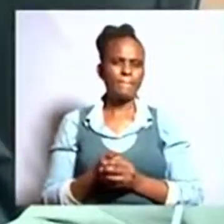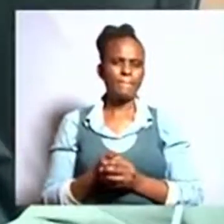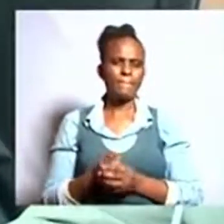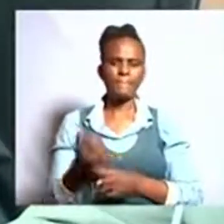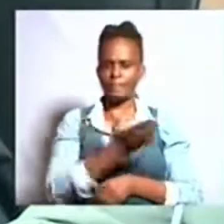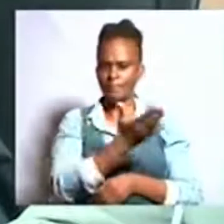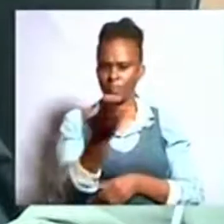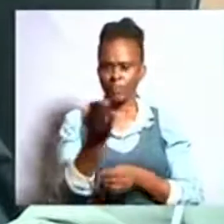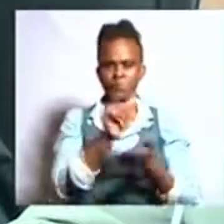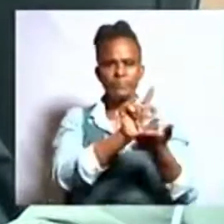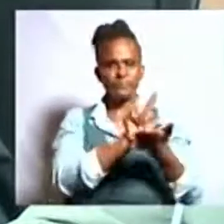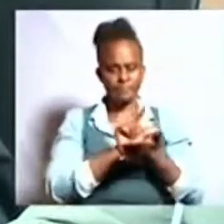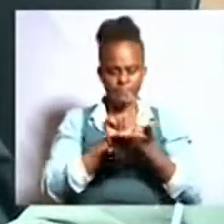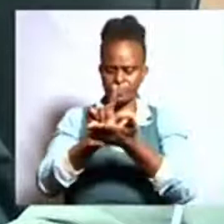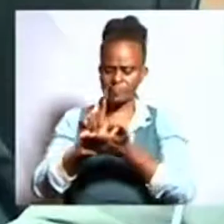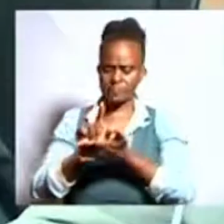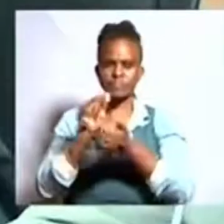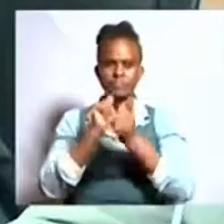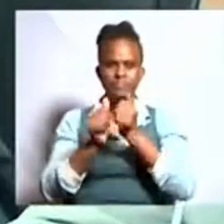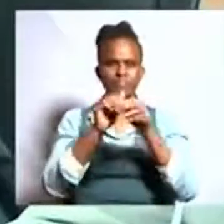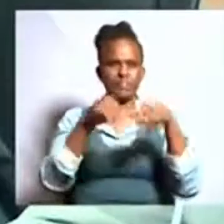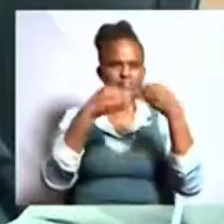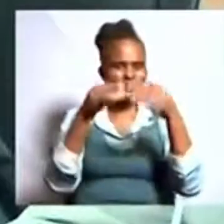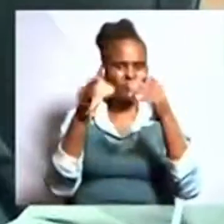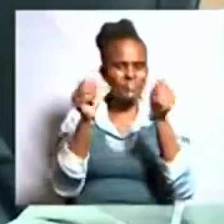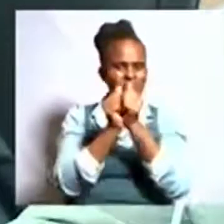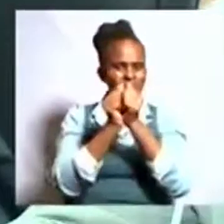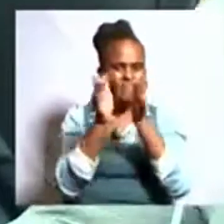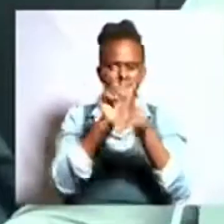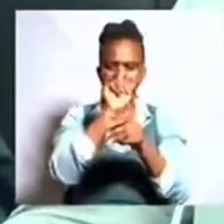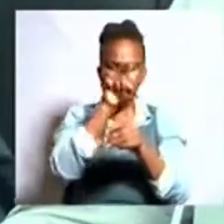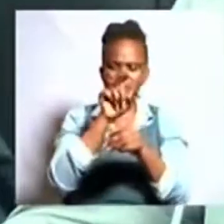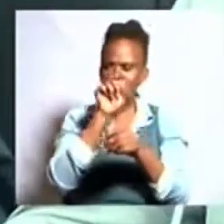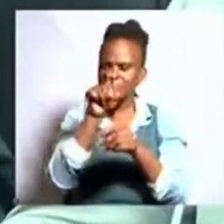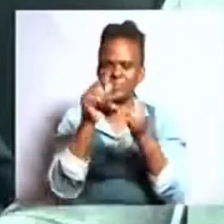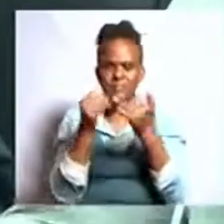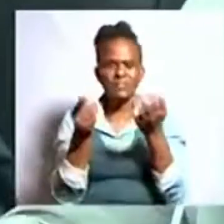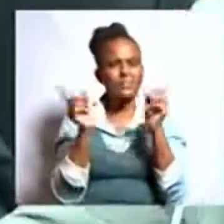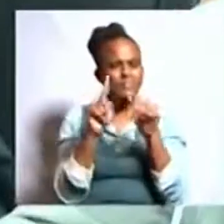these loans that have been given without insurance? When the